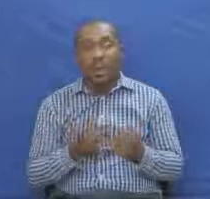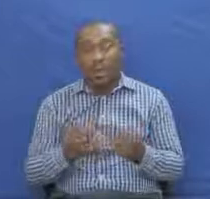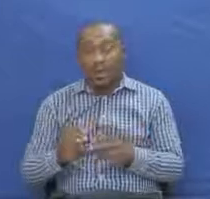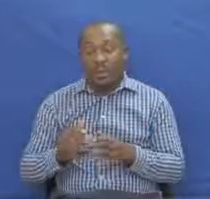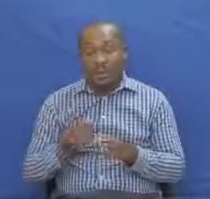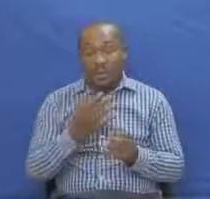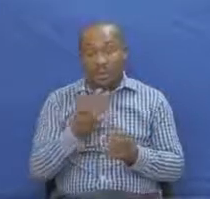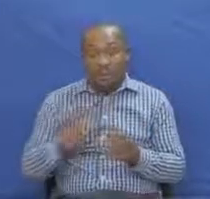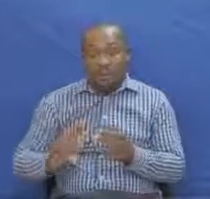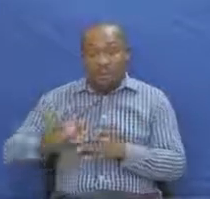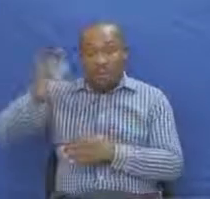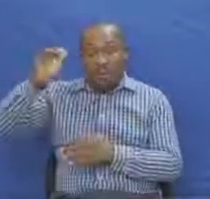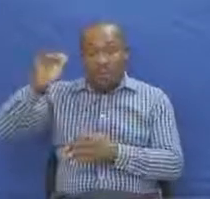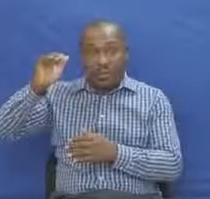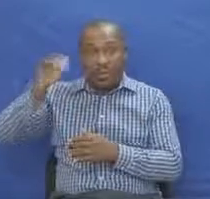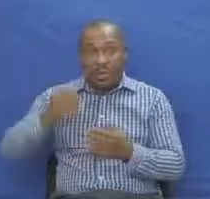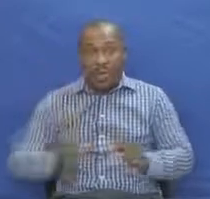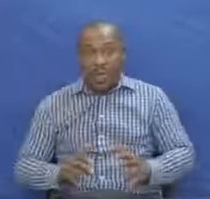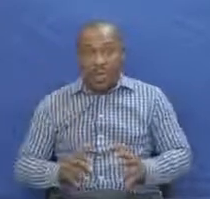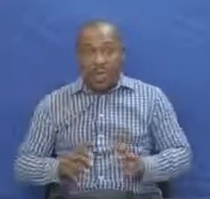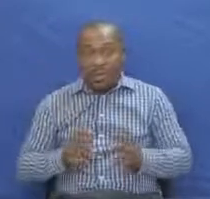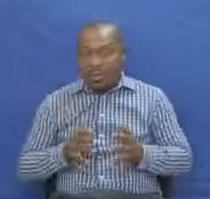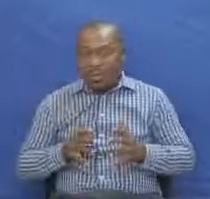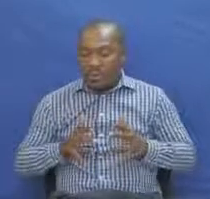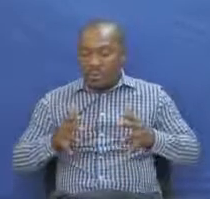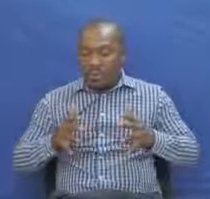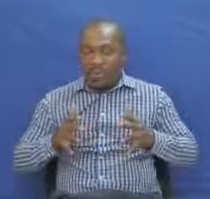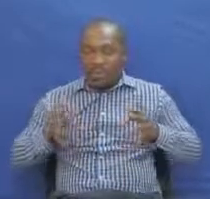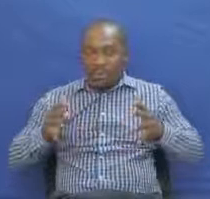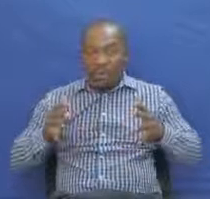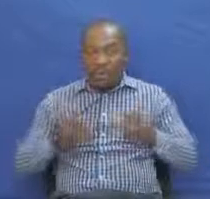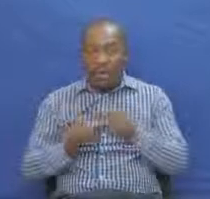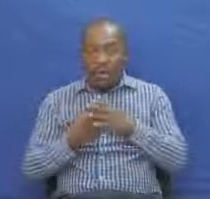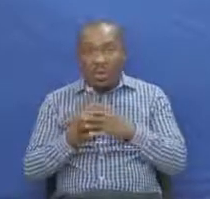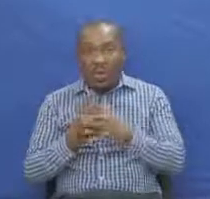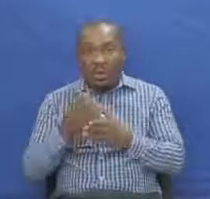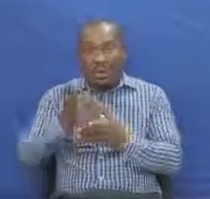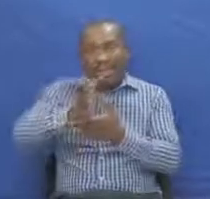in a certain part of the body. Simply, you can say that.